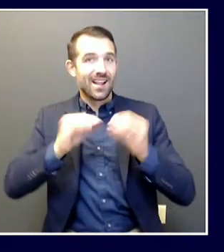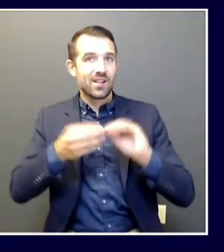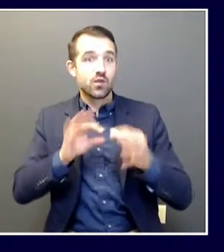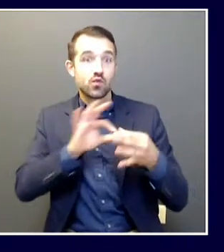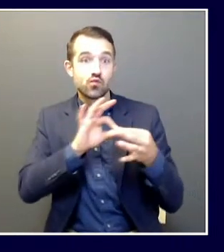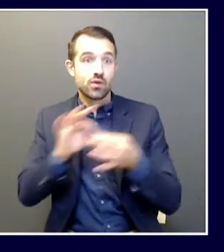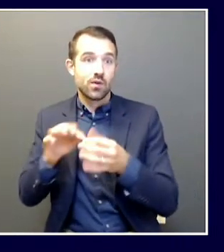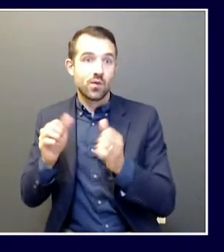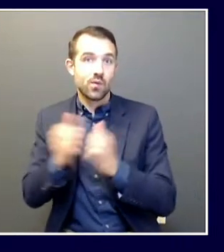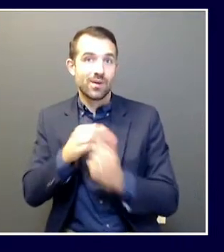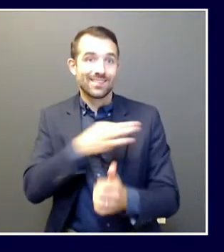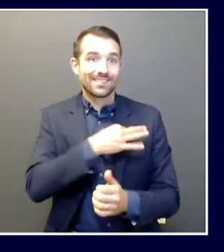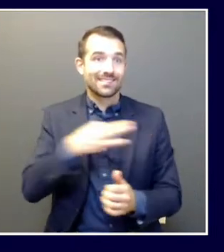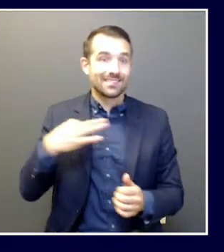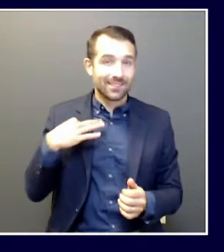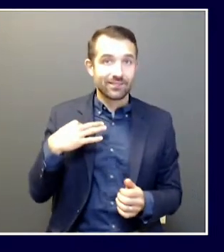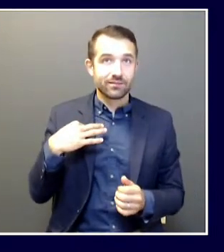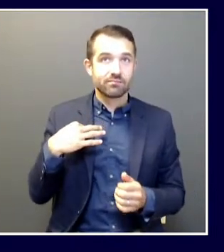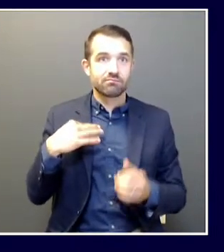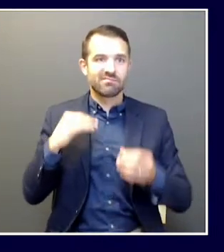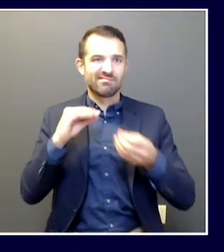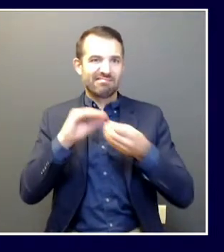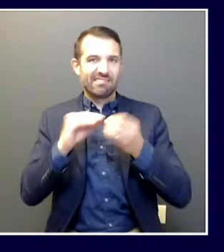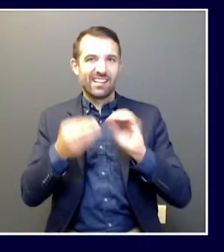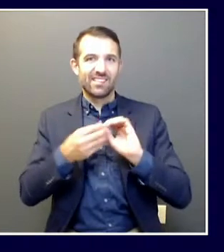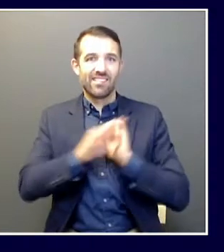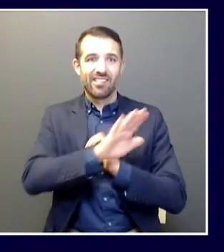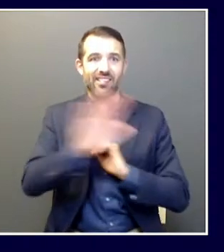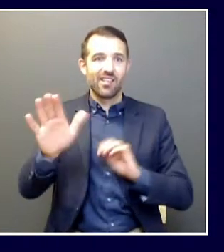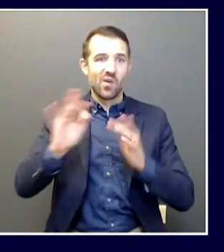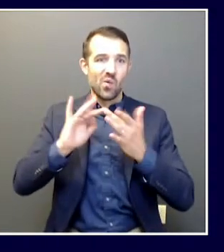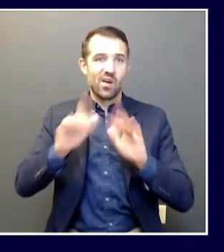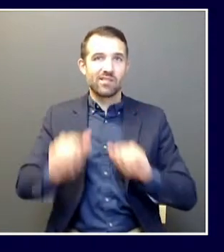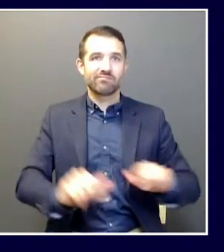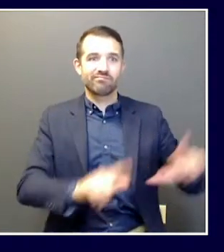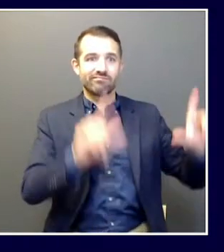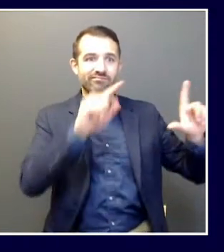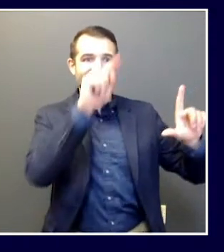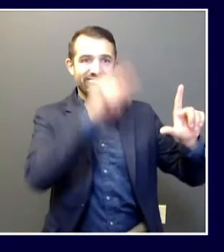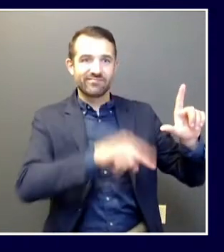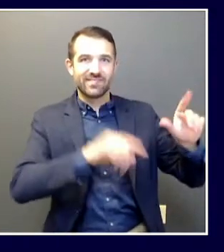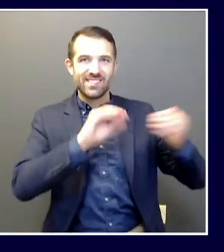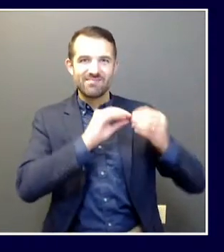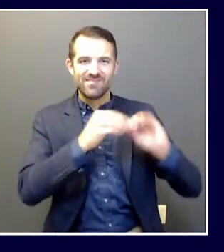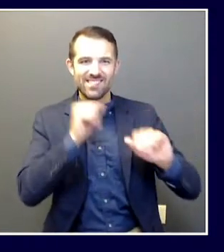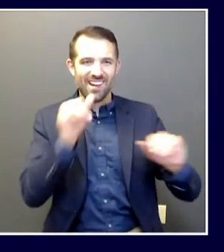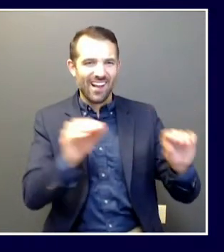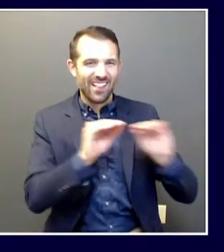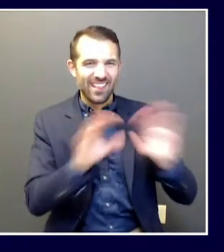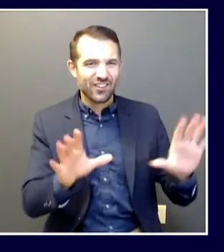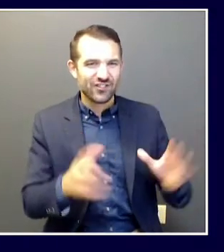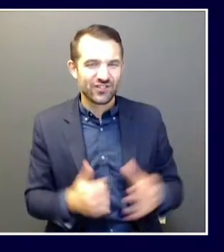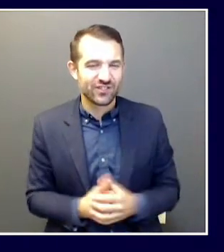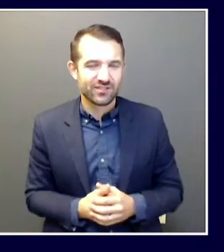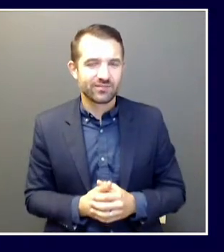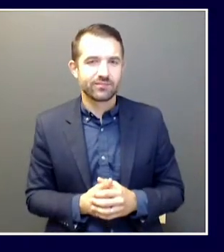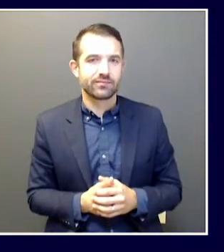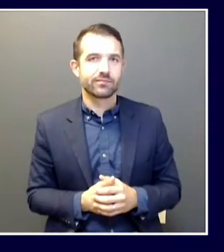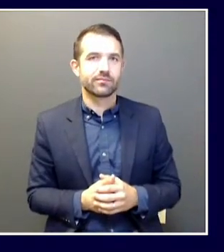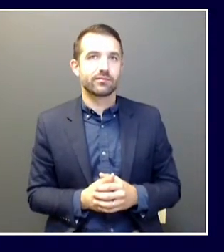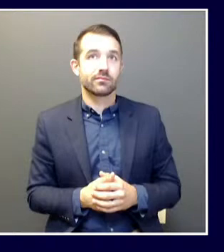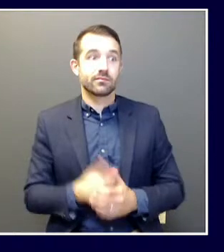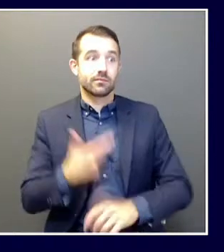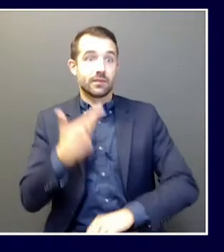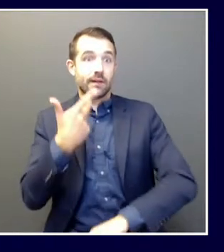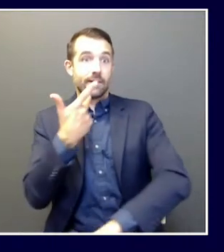in this dashboard, so I may want some clarification on how these numbers are gotten, but is there a sense of how much these vaccination rates have been influenced